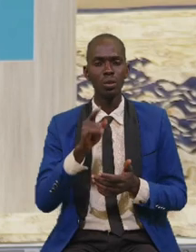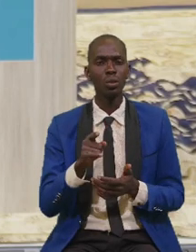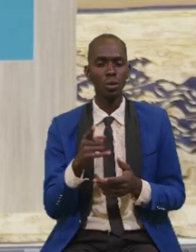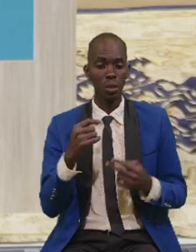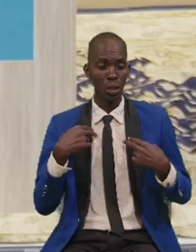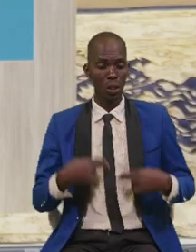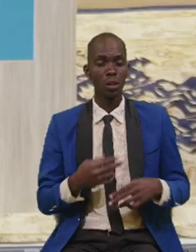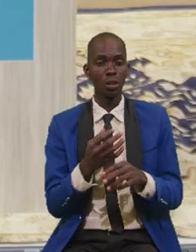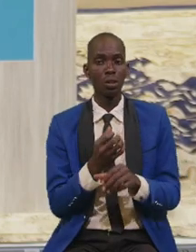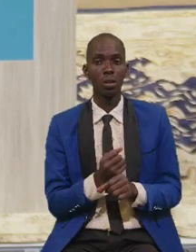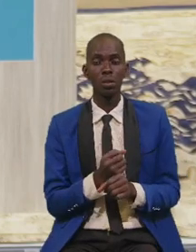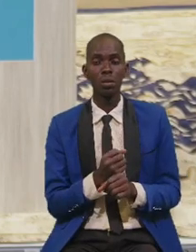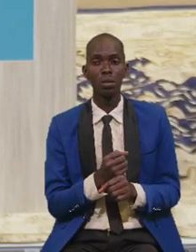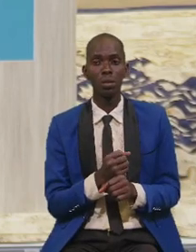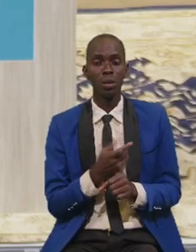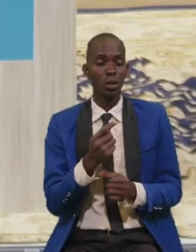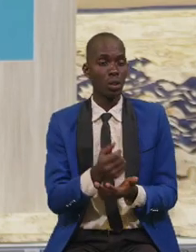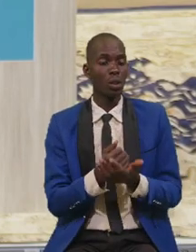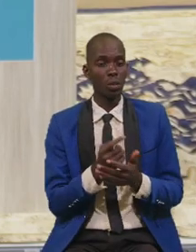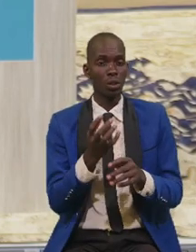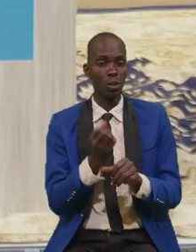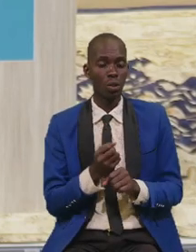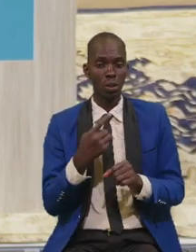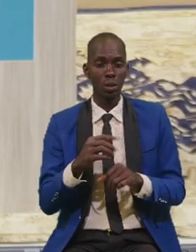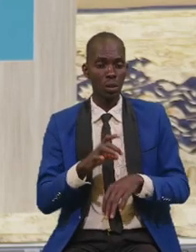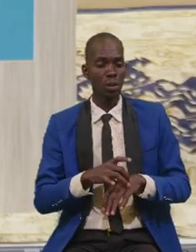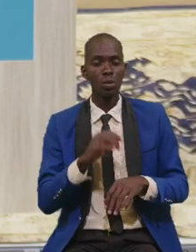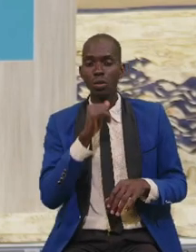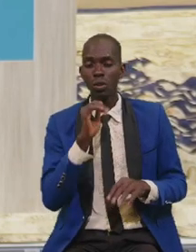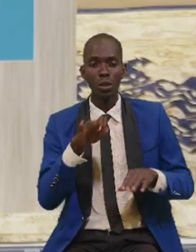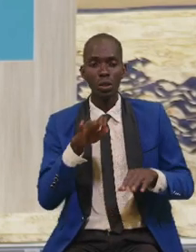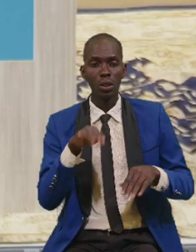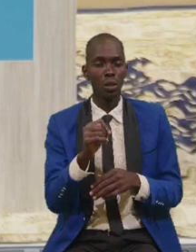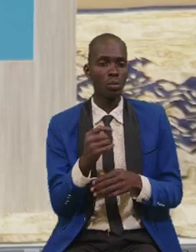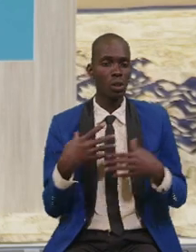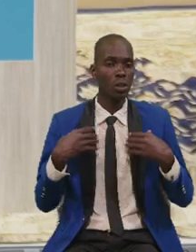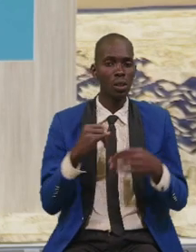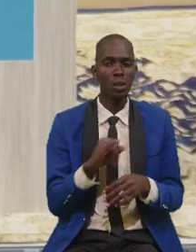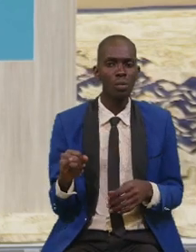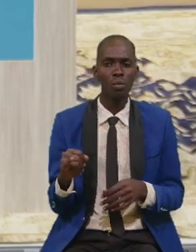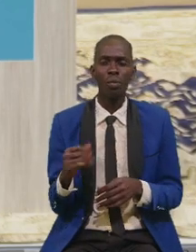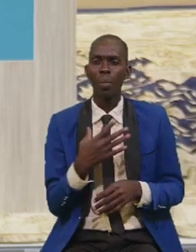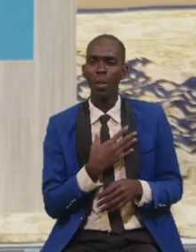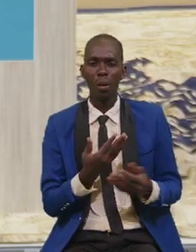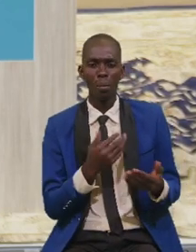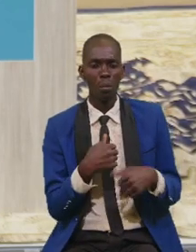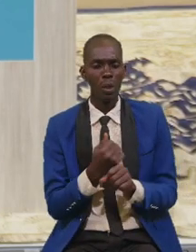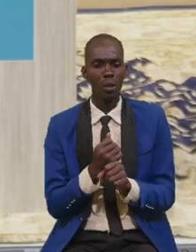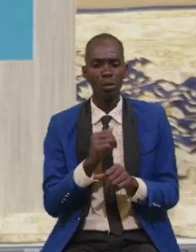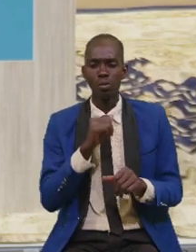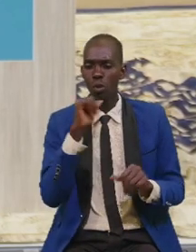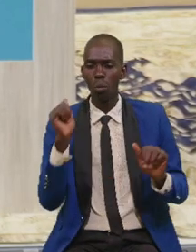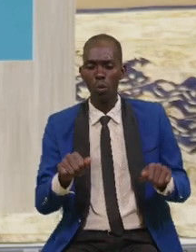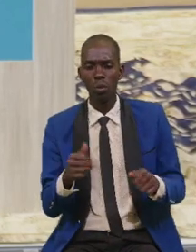give them the healing. Is that not a great work? And bringing impossibilities to become possible in the lives of people that